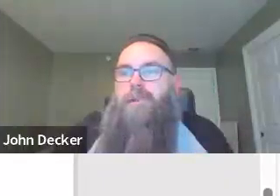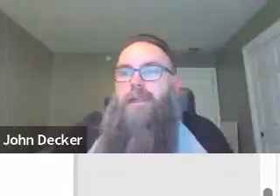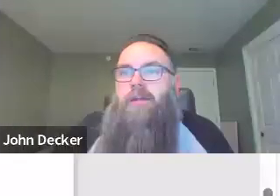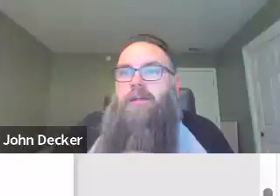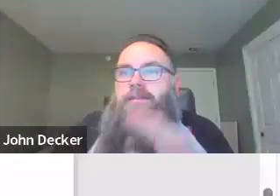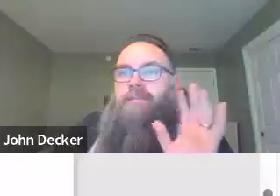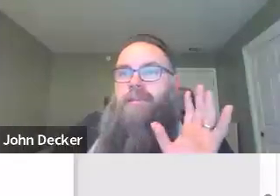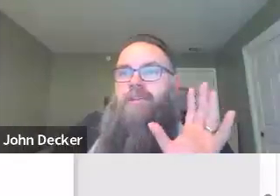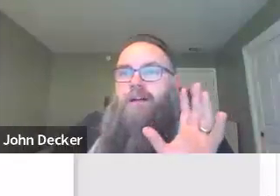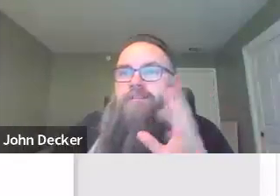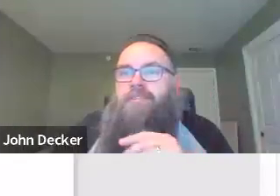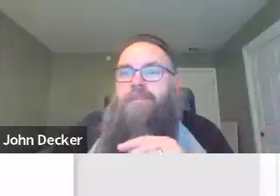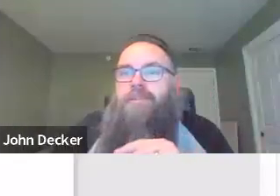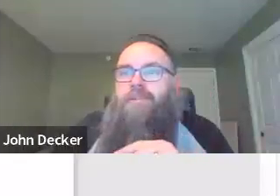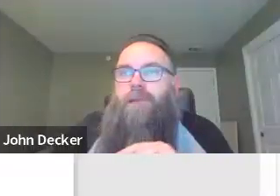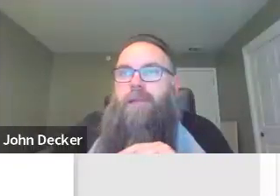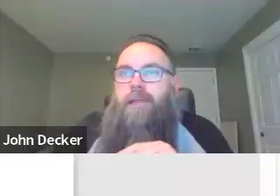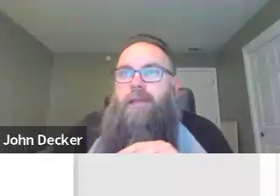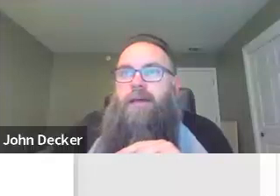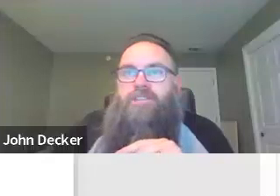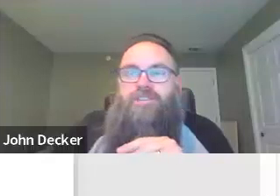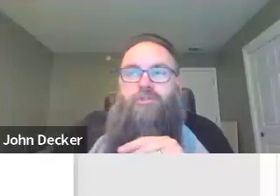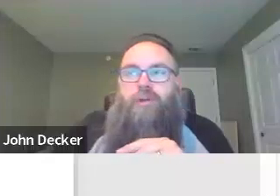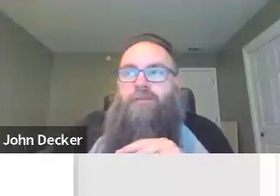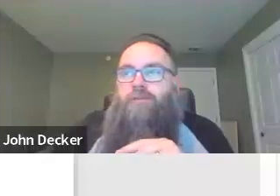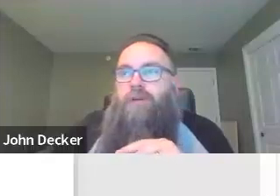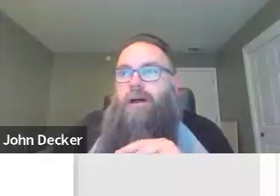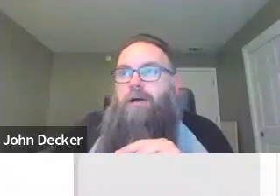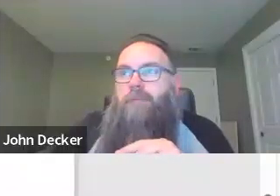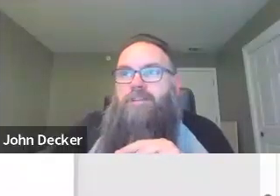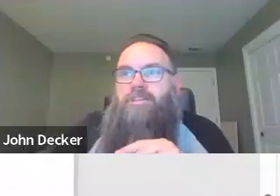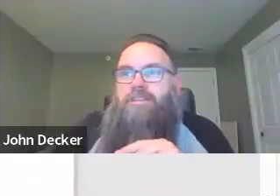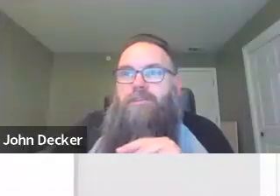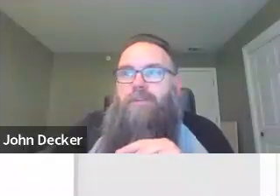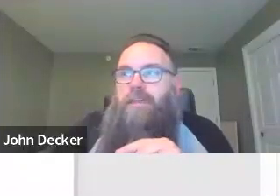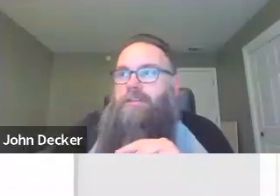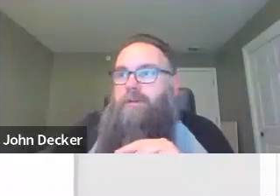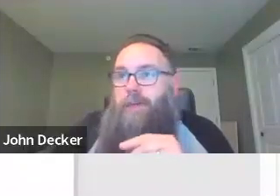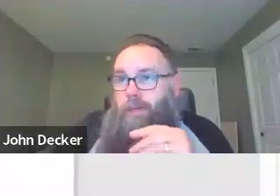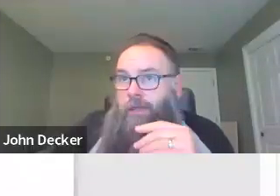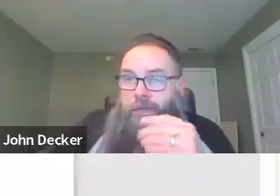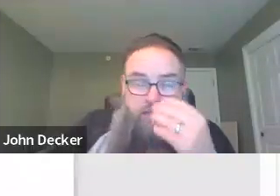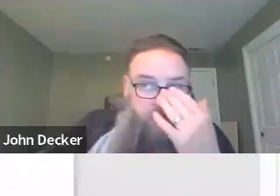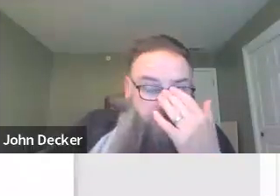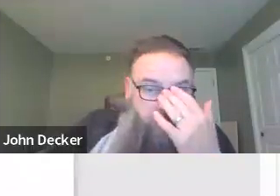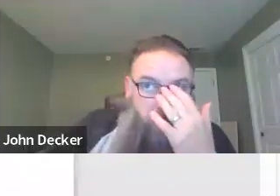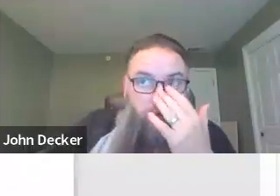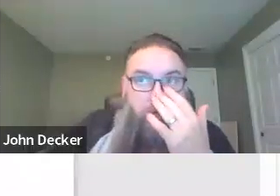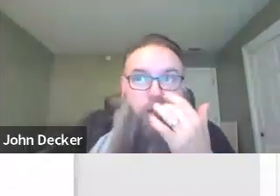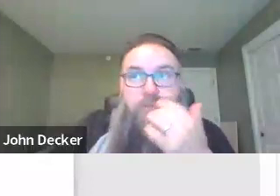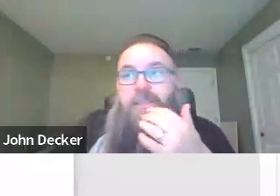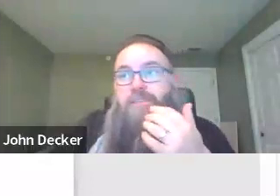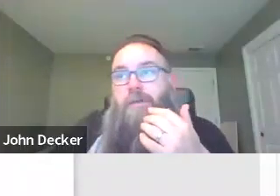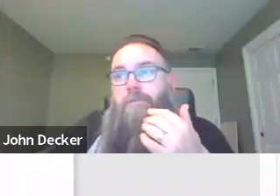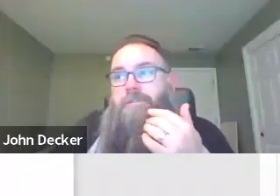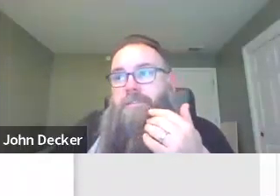the different areas, and then it talks about some of the different additional revenue reductions that they're looking at doing. Some of them include